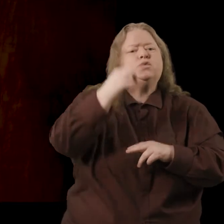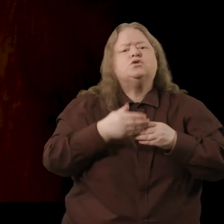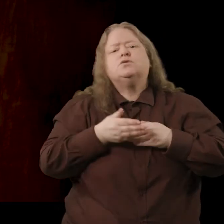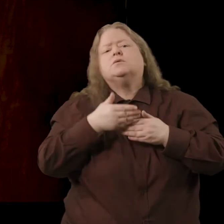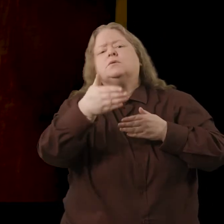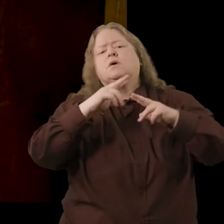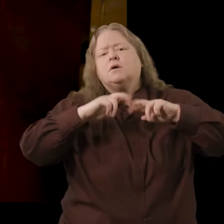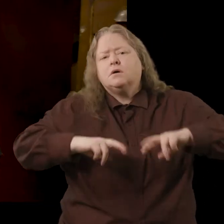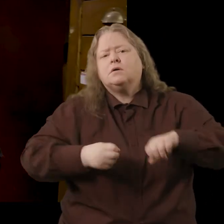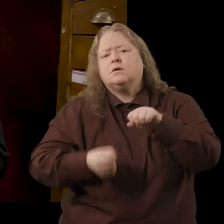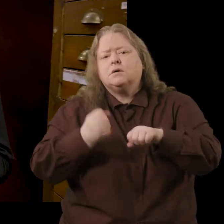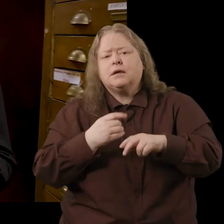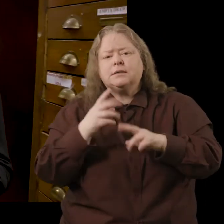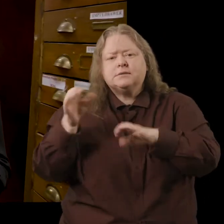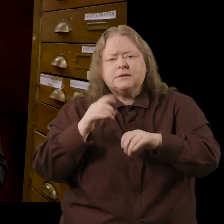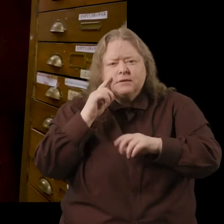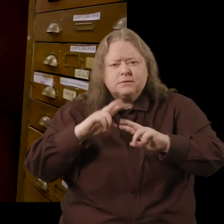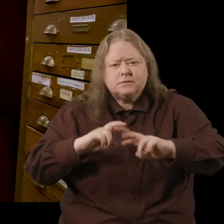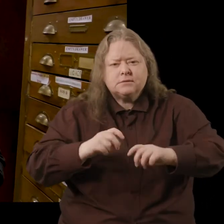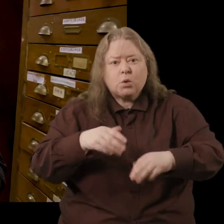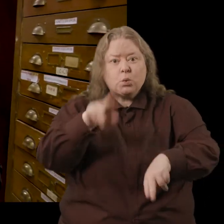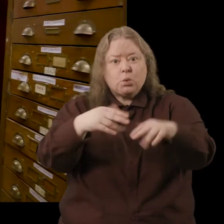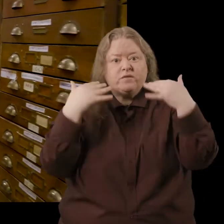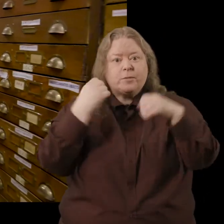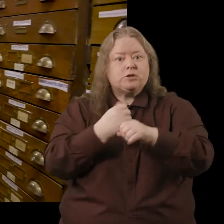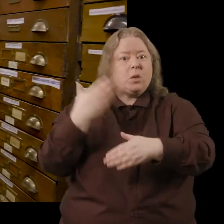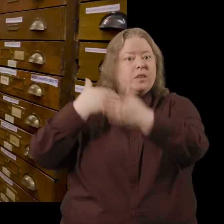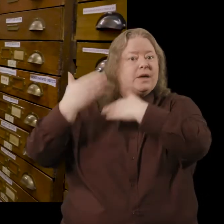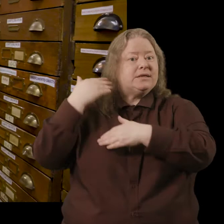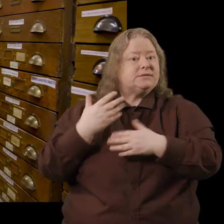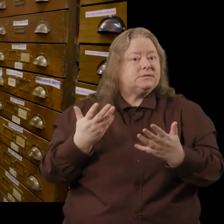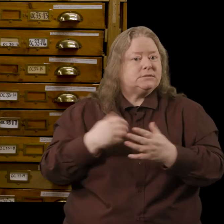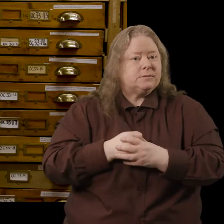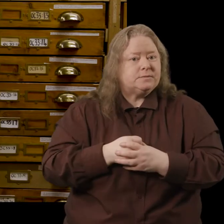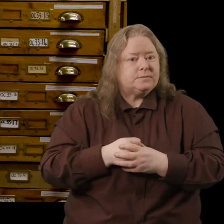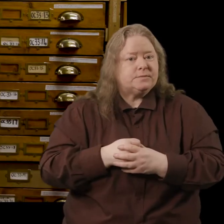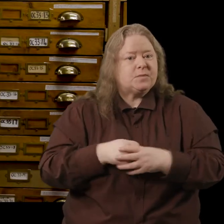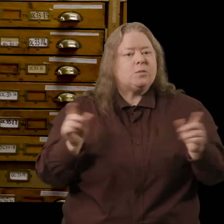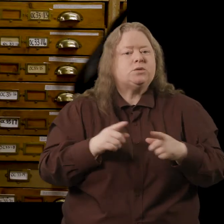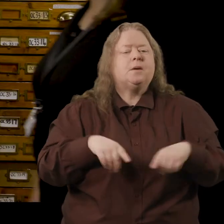researchers can analyse the objects and discover new information about the past.